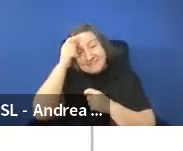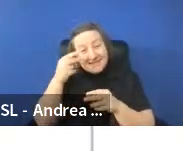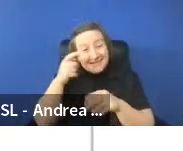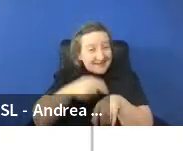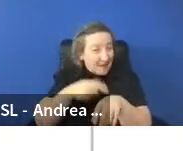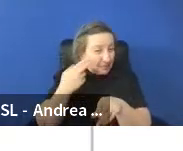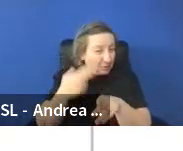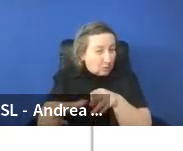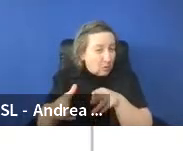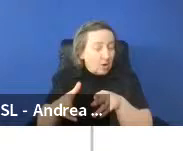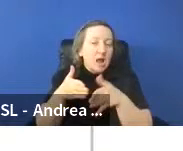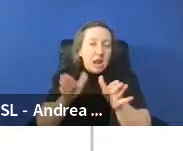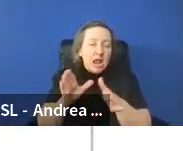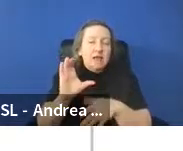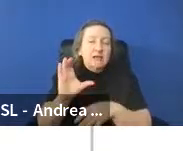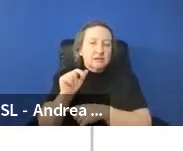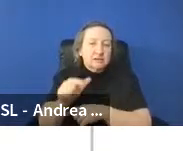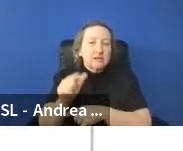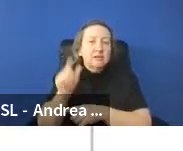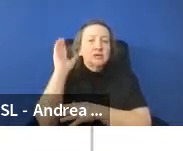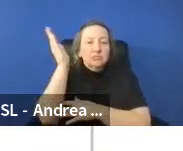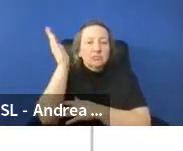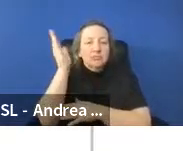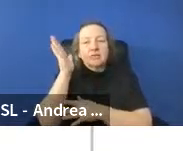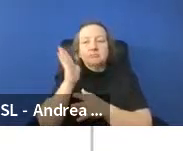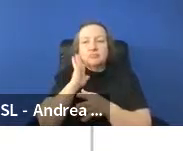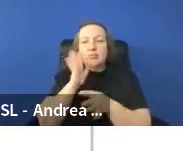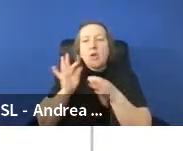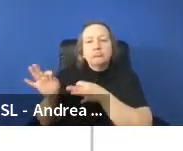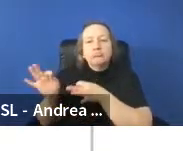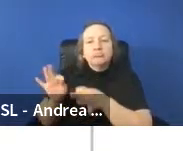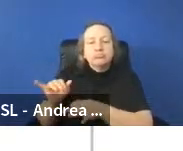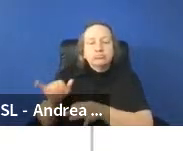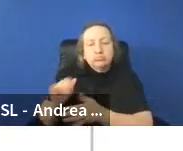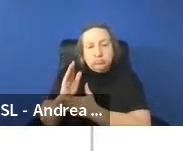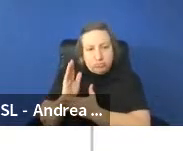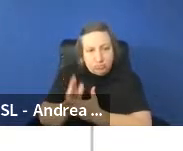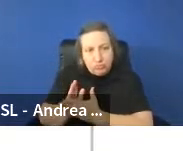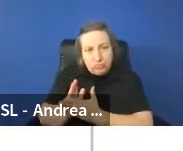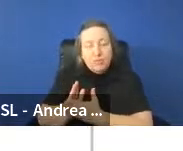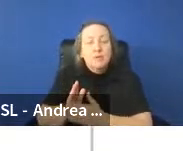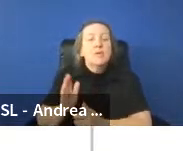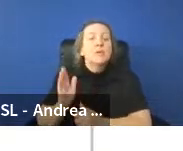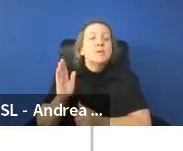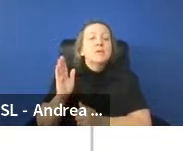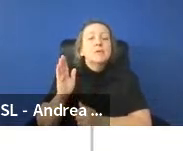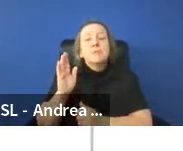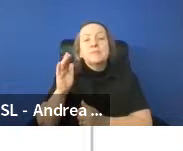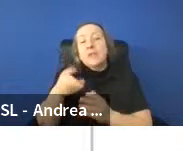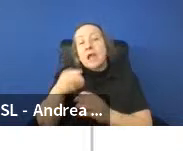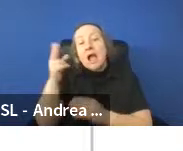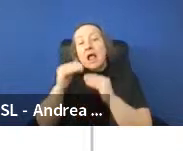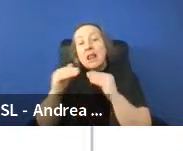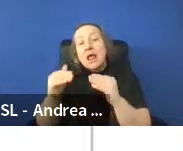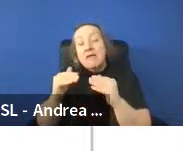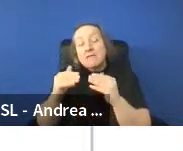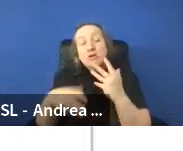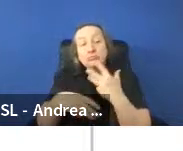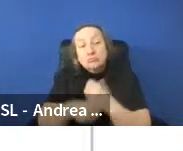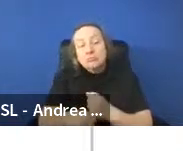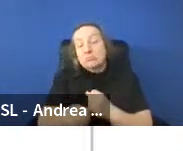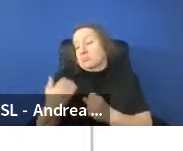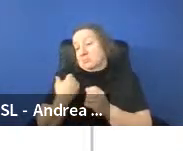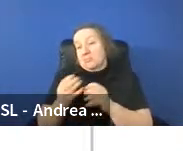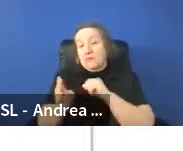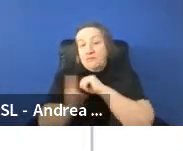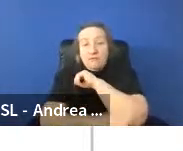let the community engagement presentation cover most of that. But just a high-level overview, the past fall, we completed